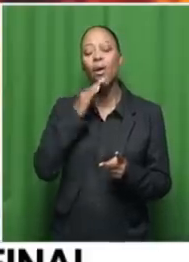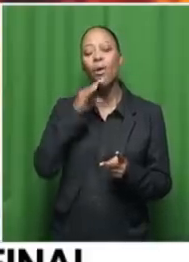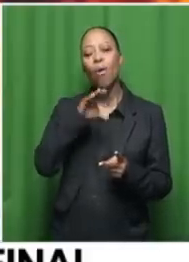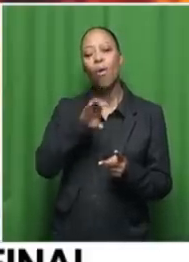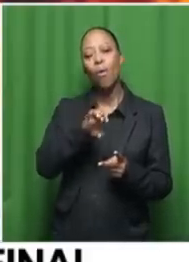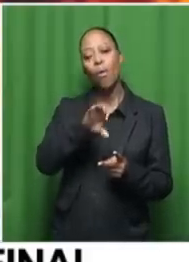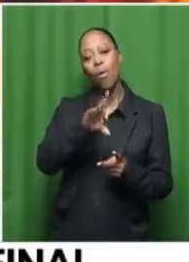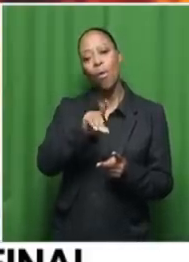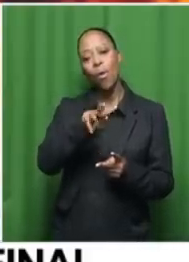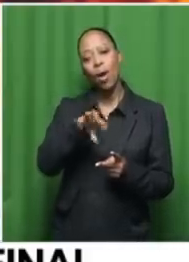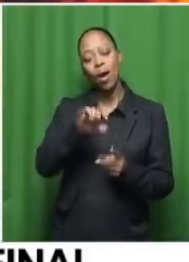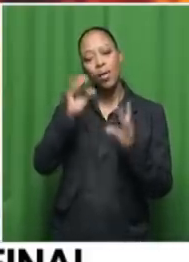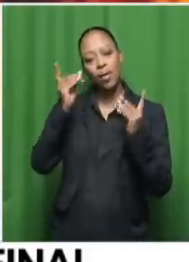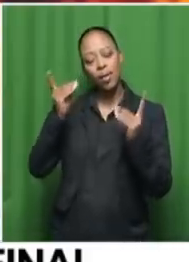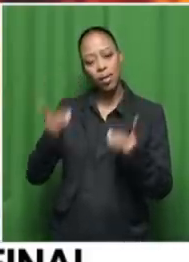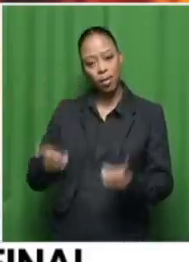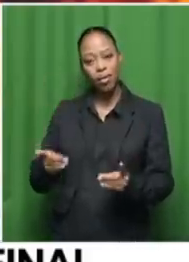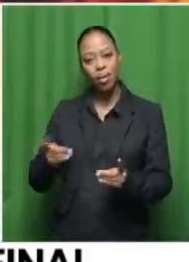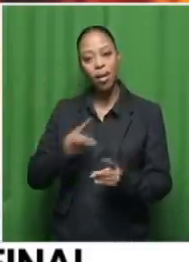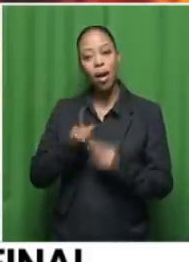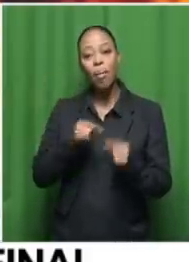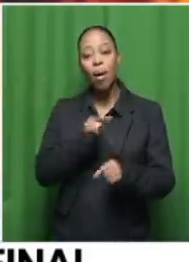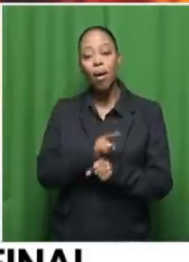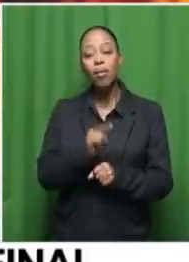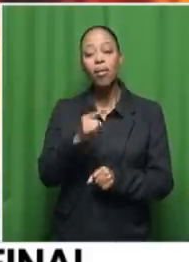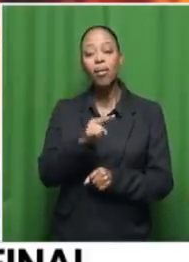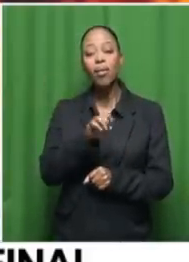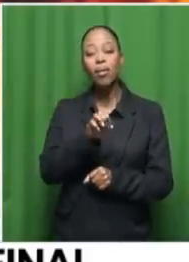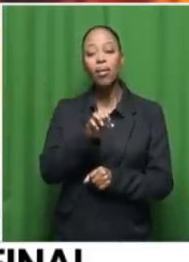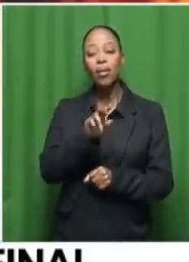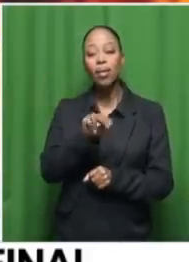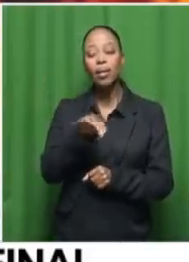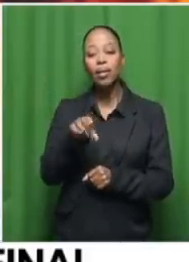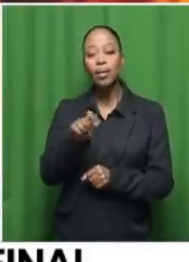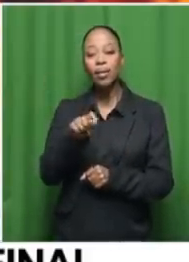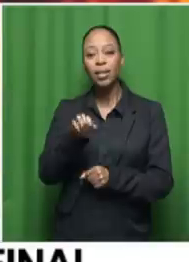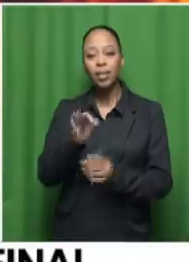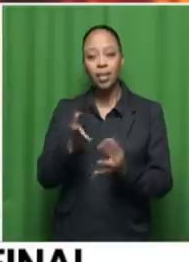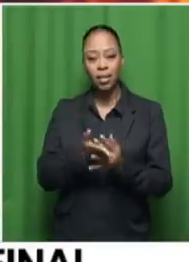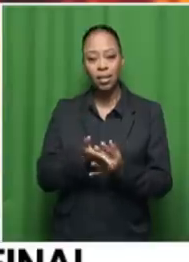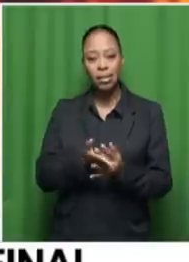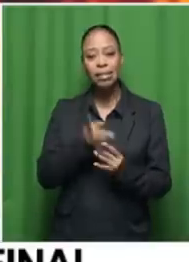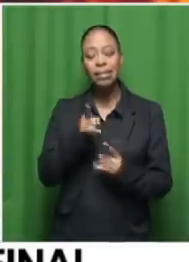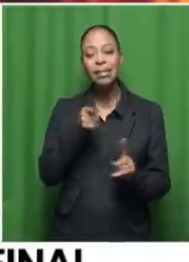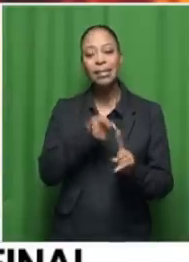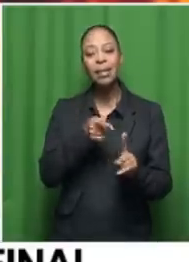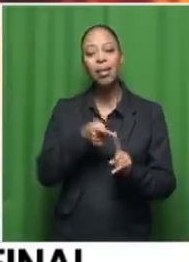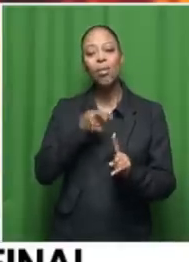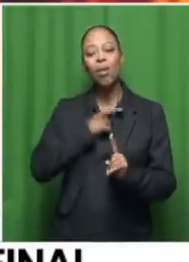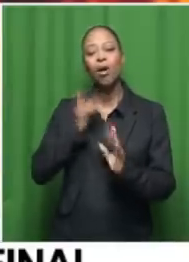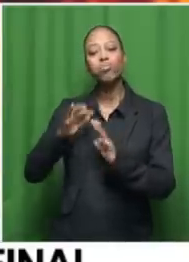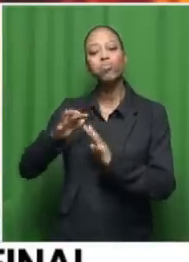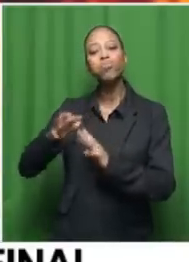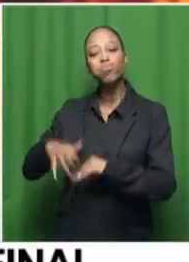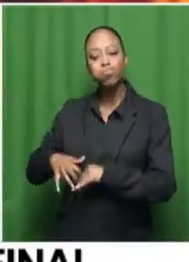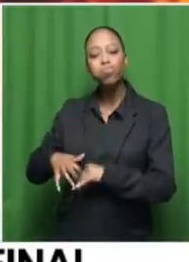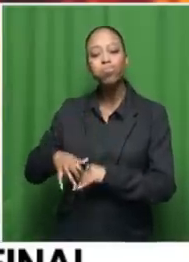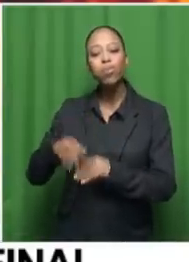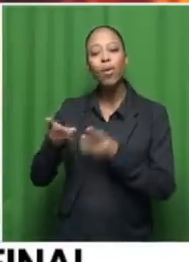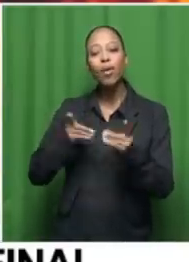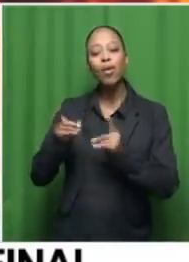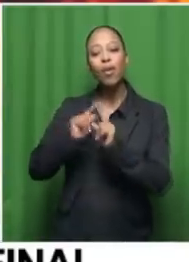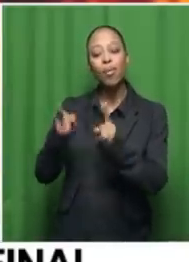Edwin Cameroon regarding the Glenister case. Now, the case relates to the disbanding of the Directorate of Special Operations, which